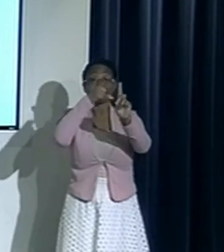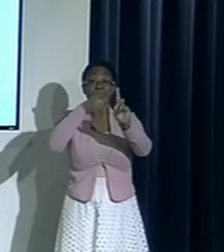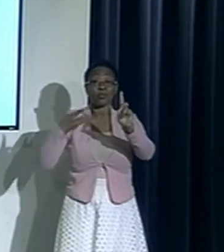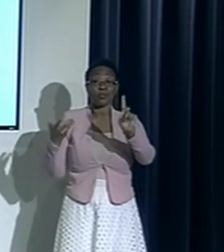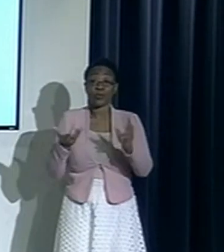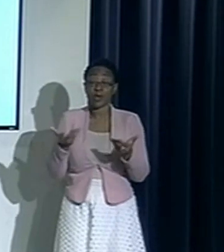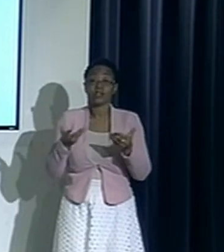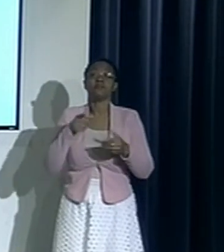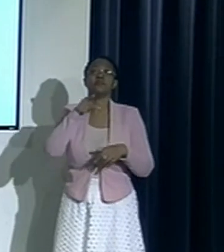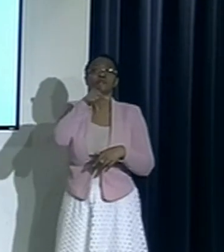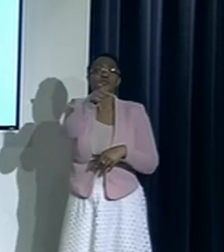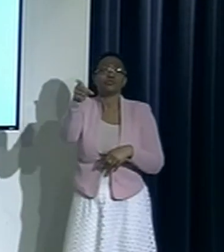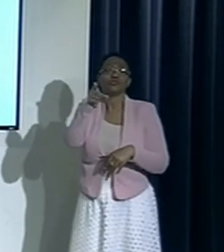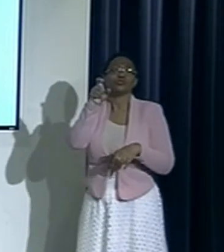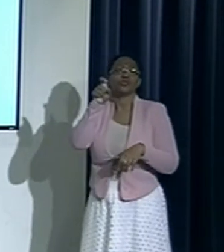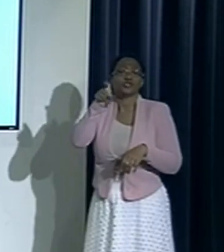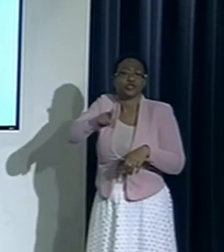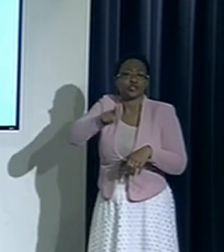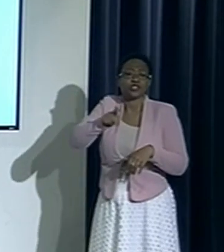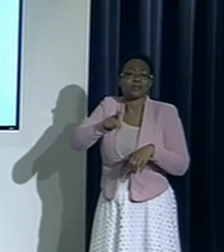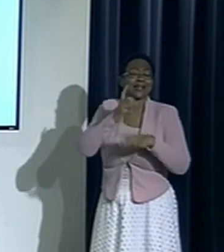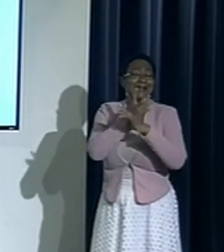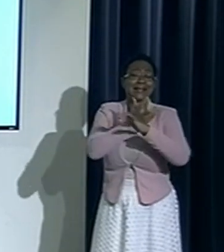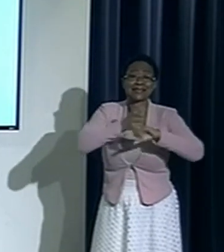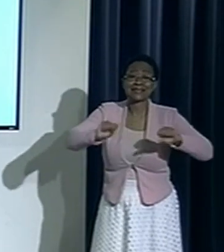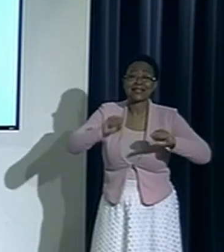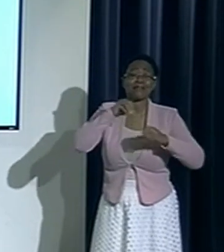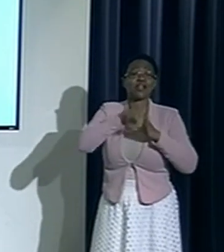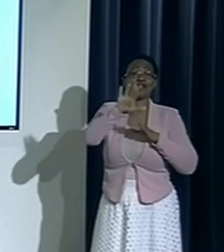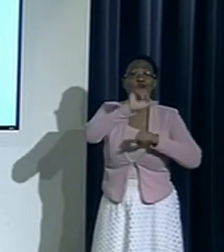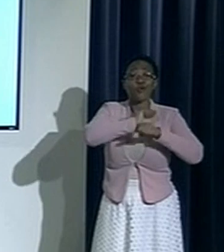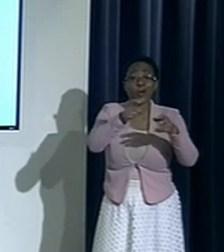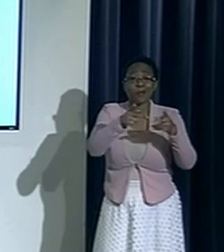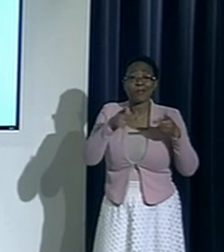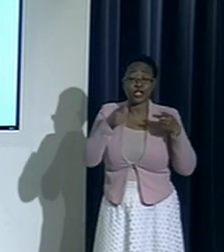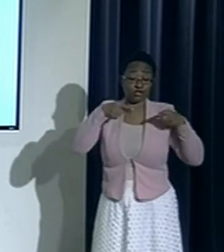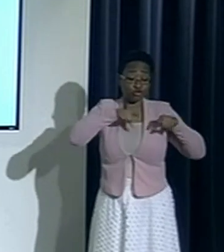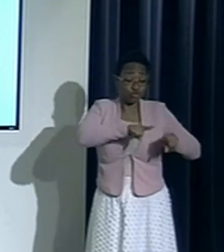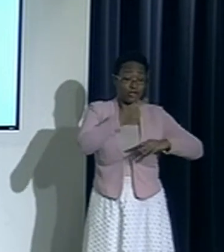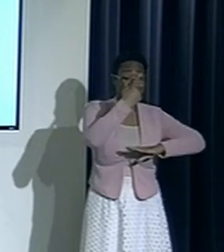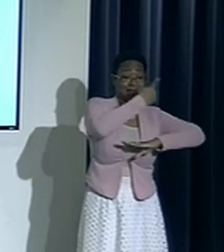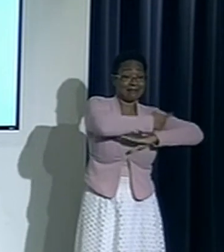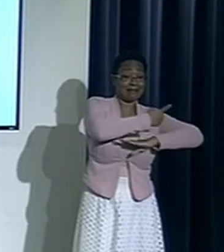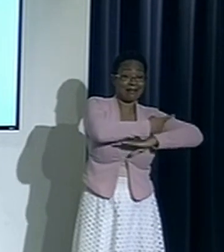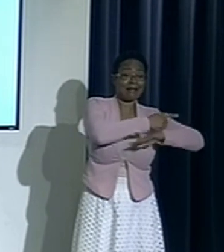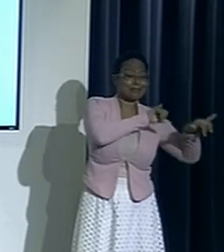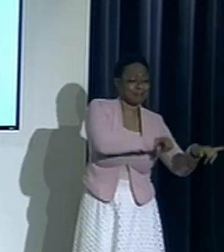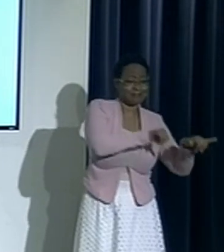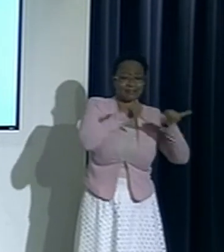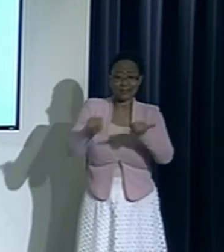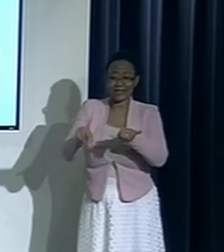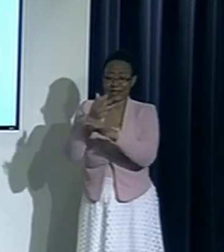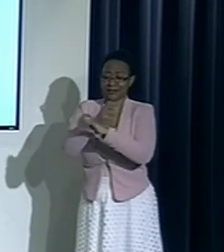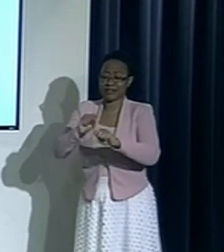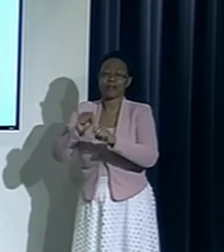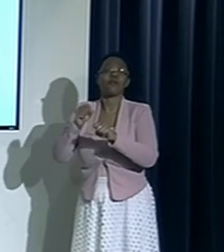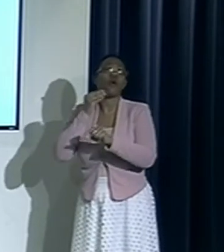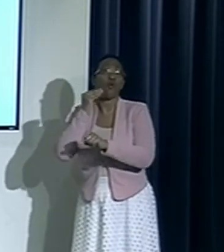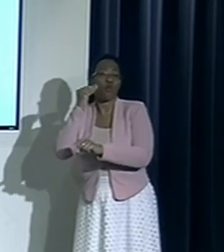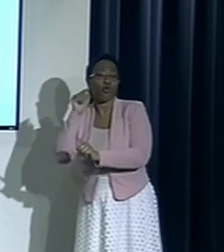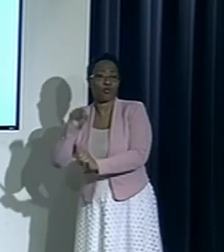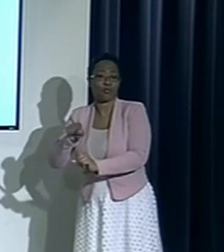that says you should be as safe in your workplace during the day as you are at home on weekends.